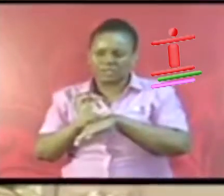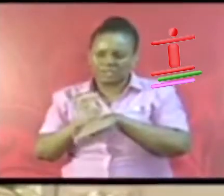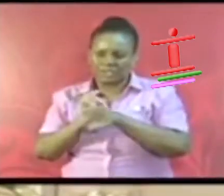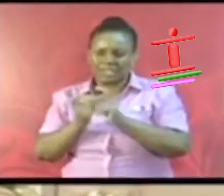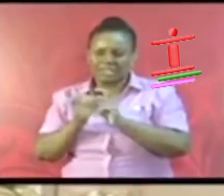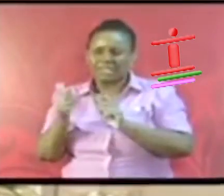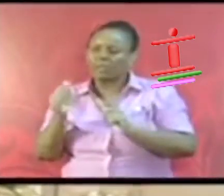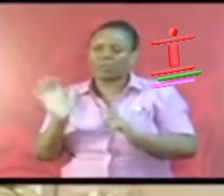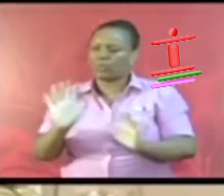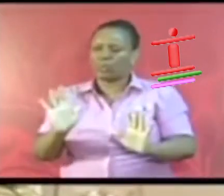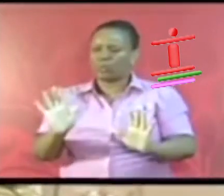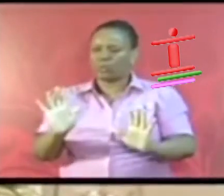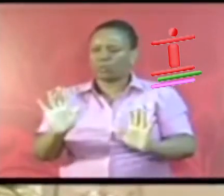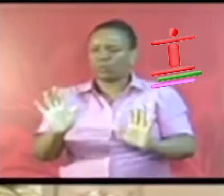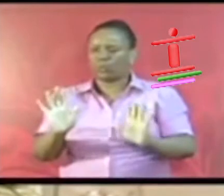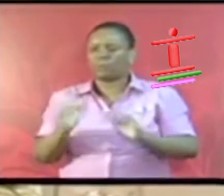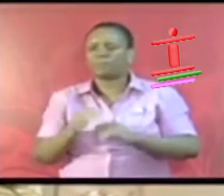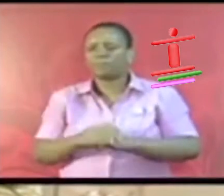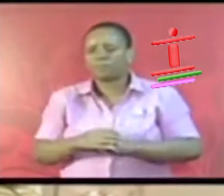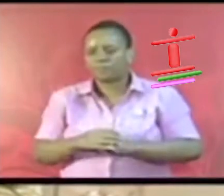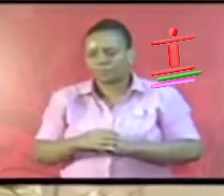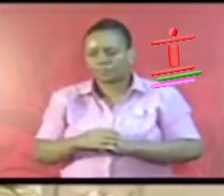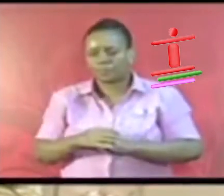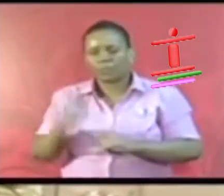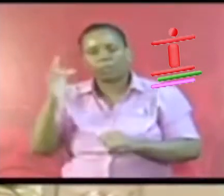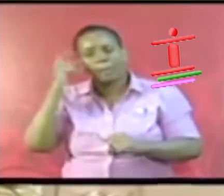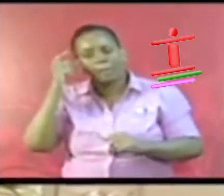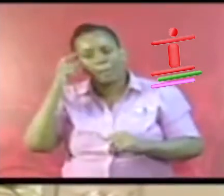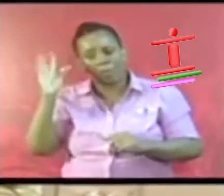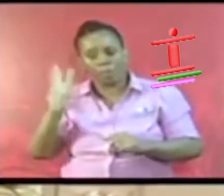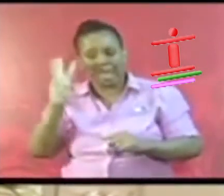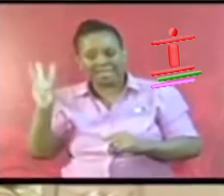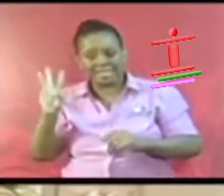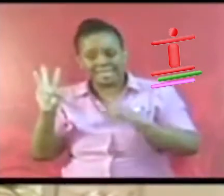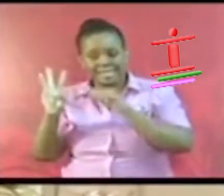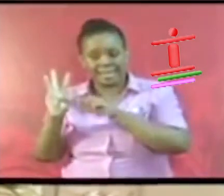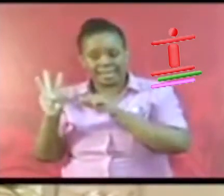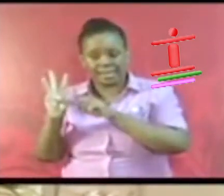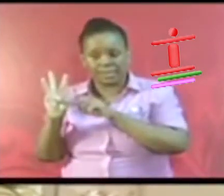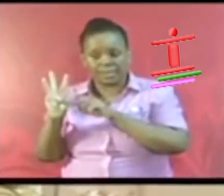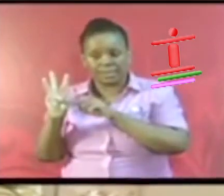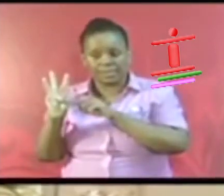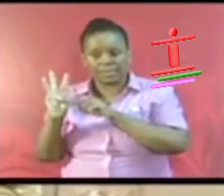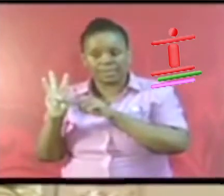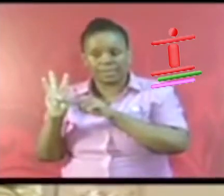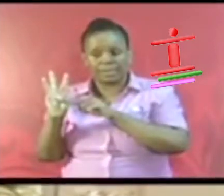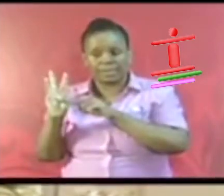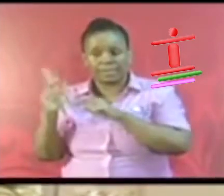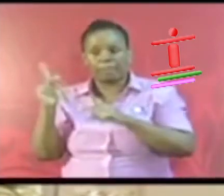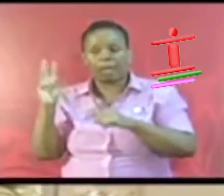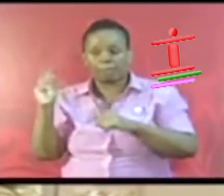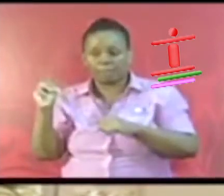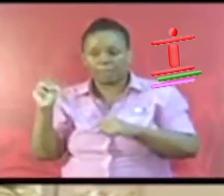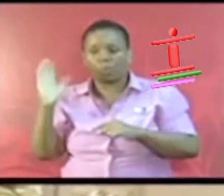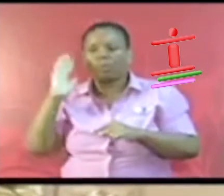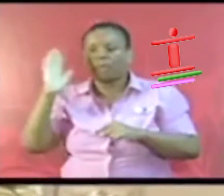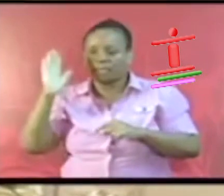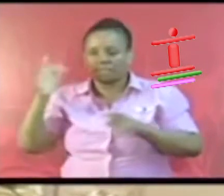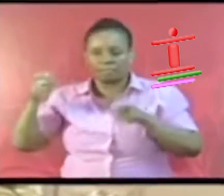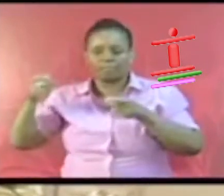Prime Minister will be hosting the media conference as we continue to monitor and review the data on COVID-19 in Trinidad and